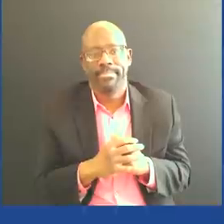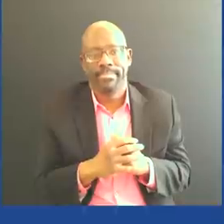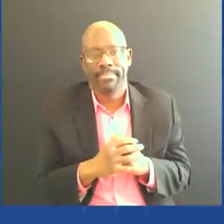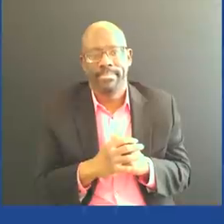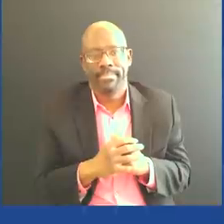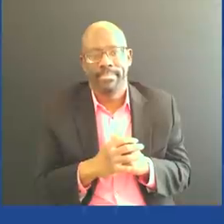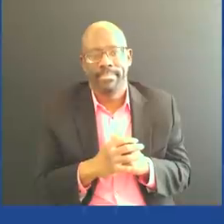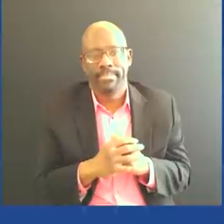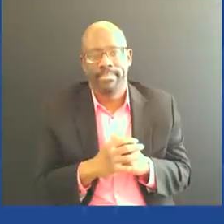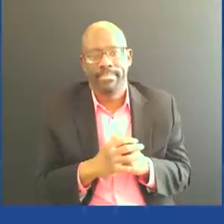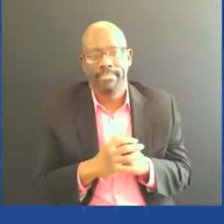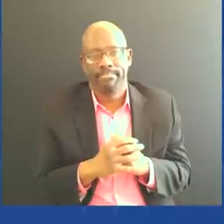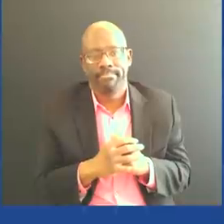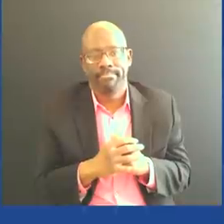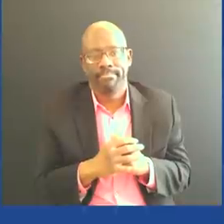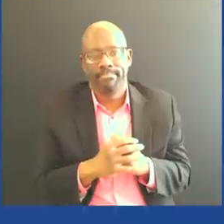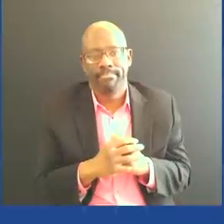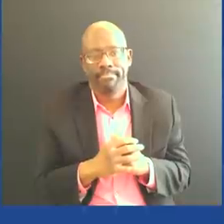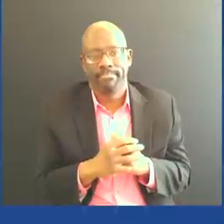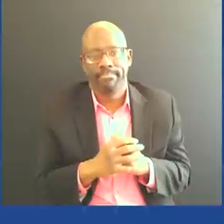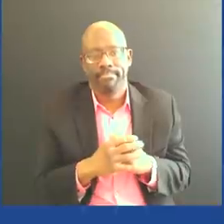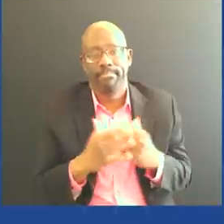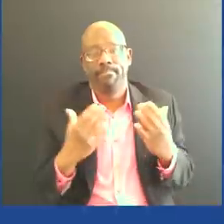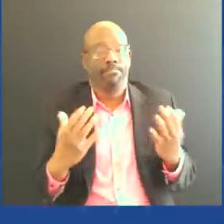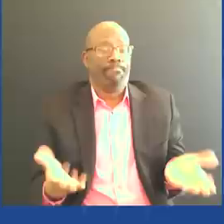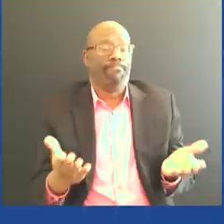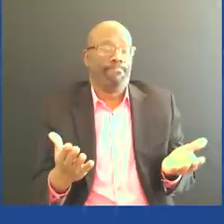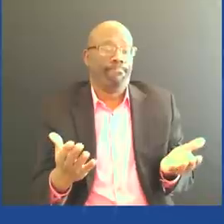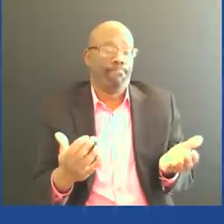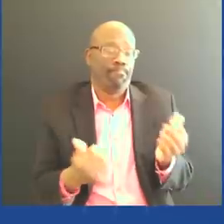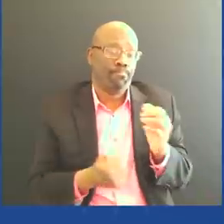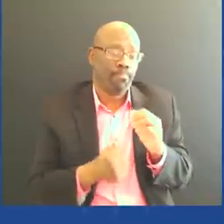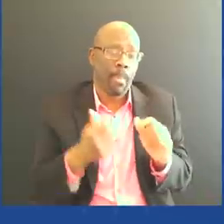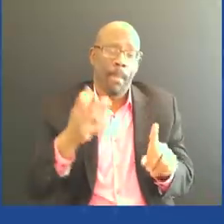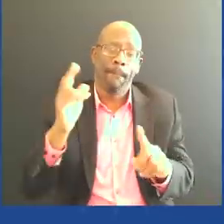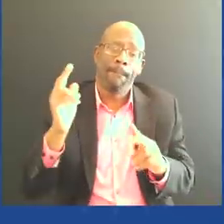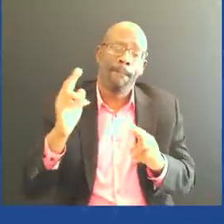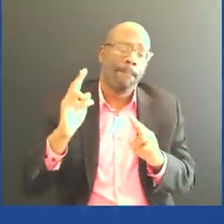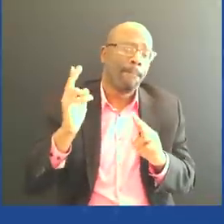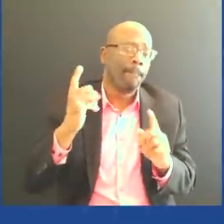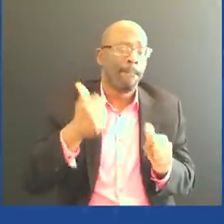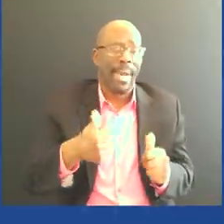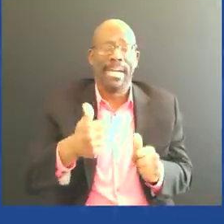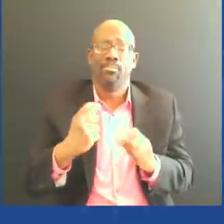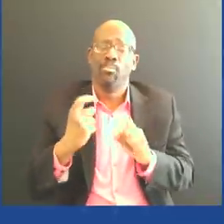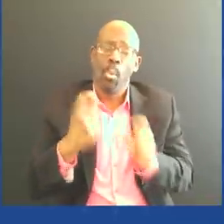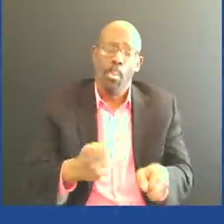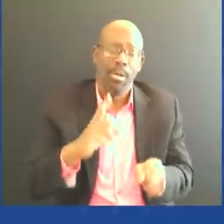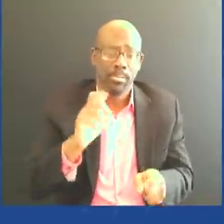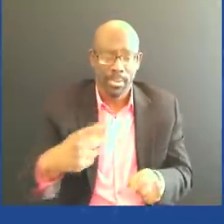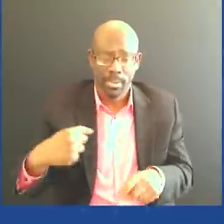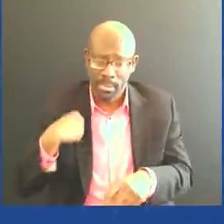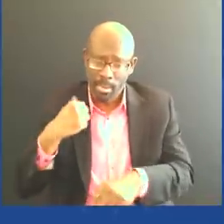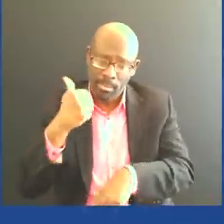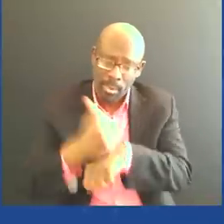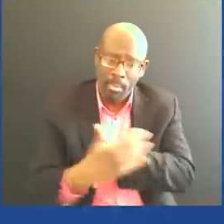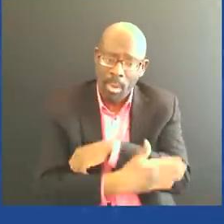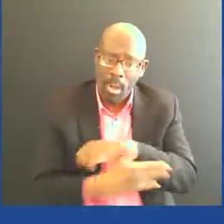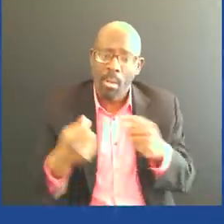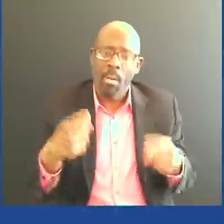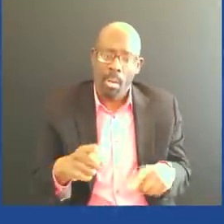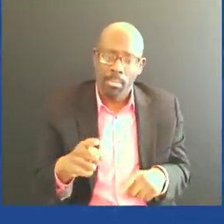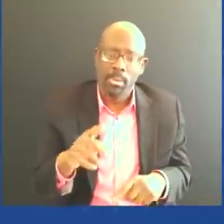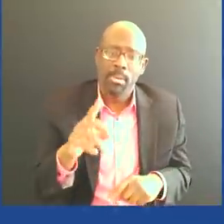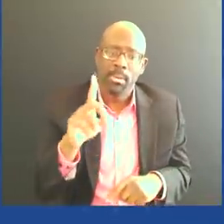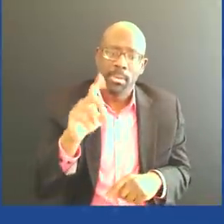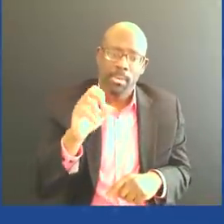By far, the greatest contribution the Delaware has made since the founding of our country occurred on December 7, 1787, when Delaware